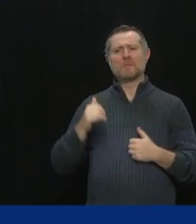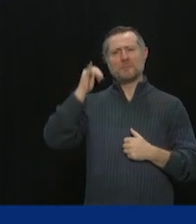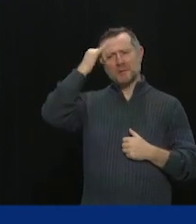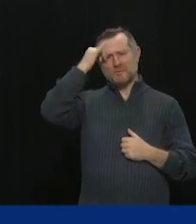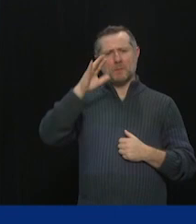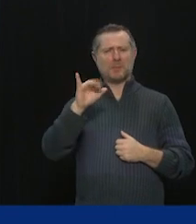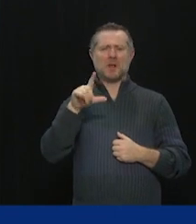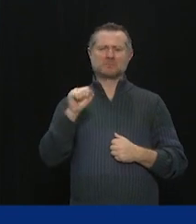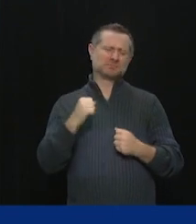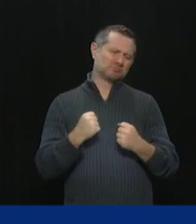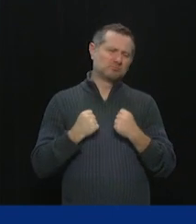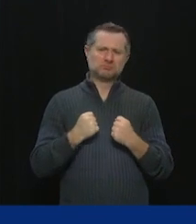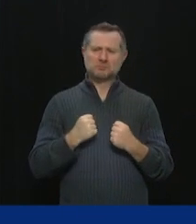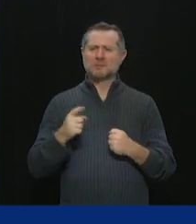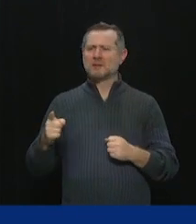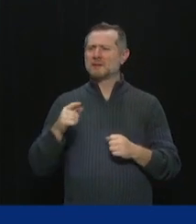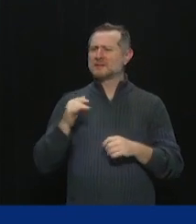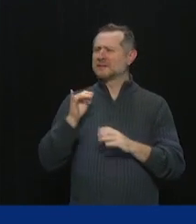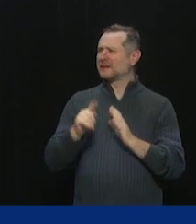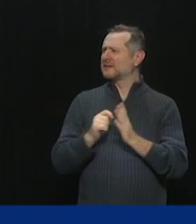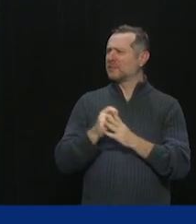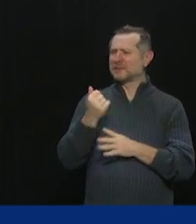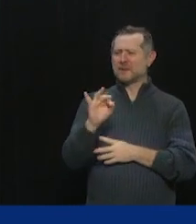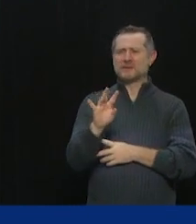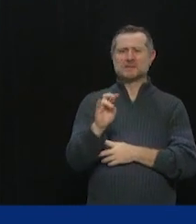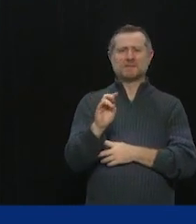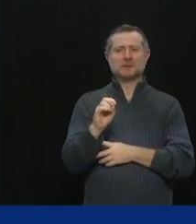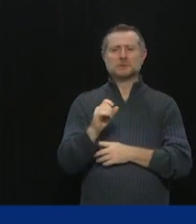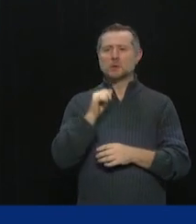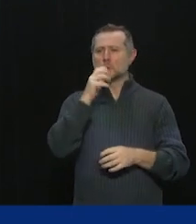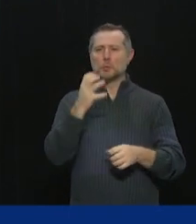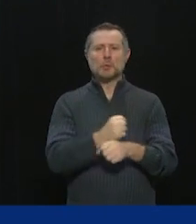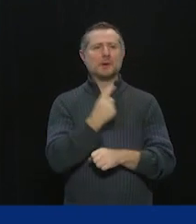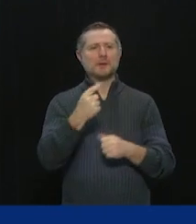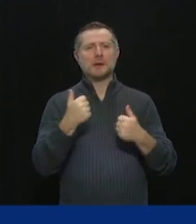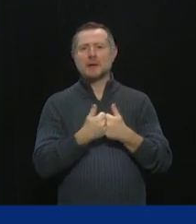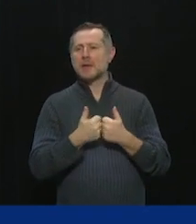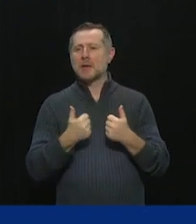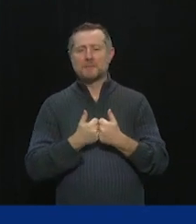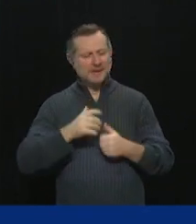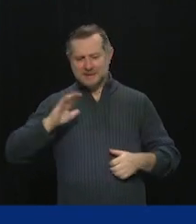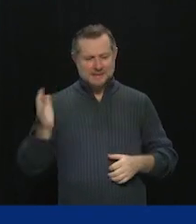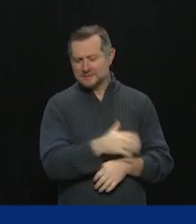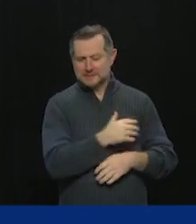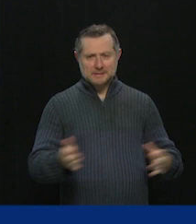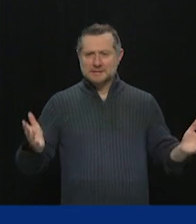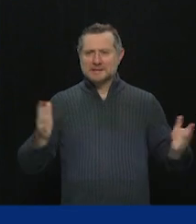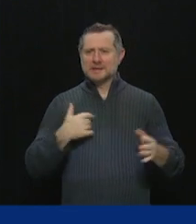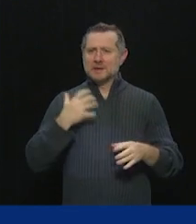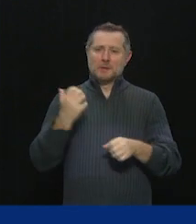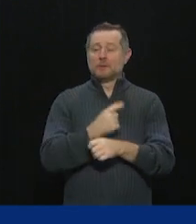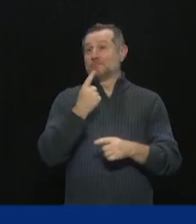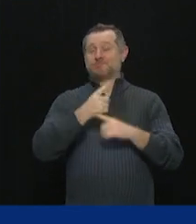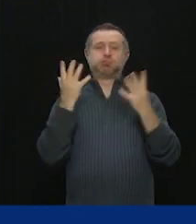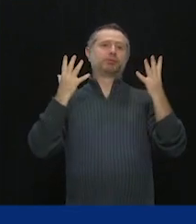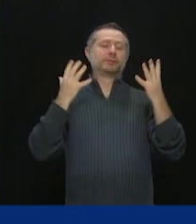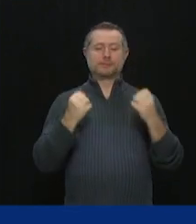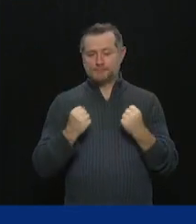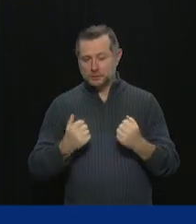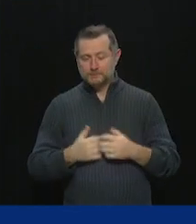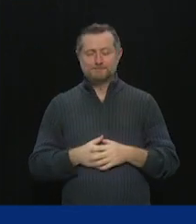think, 1970, when they didn't win a single home game, but that's in the past. That doesn't happen anymore. That doesn't happen anymore. But also,